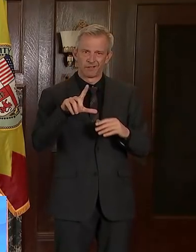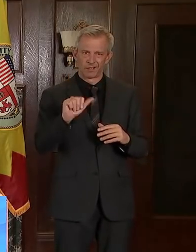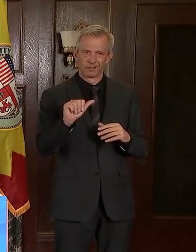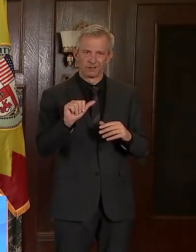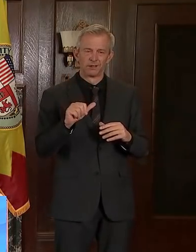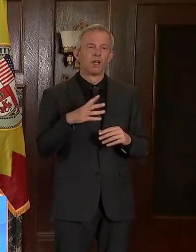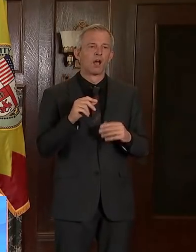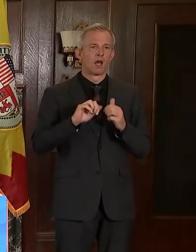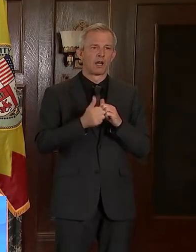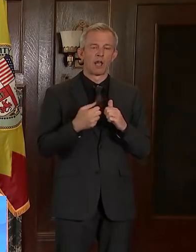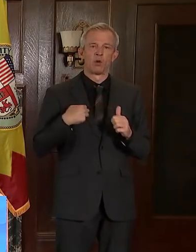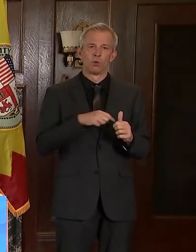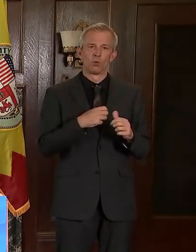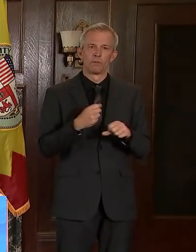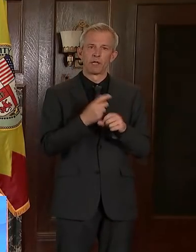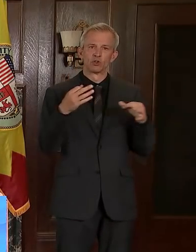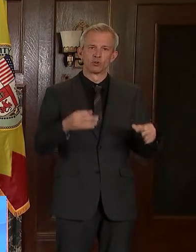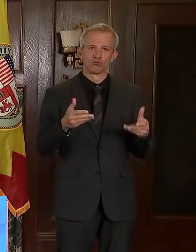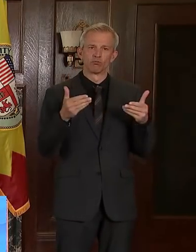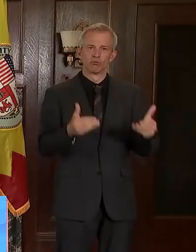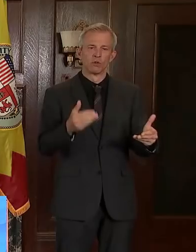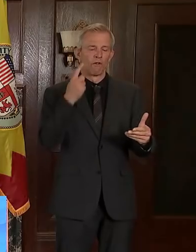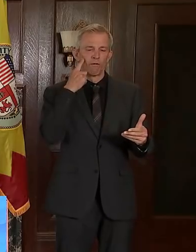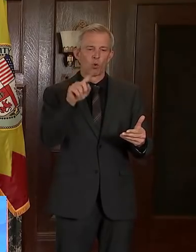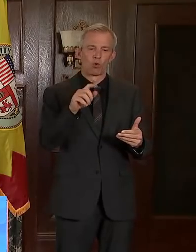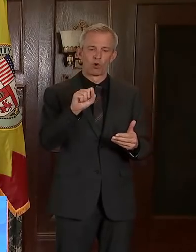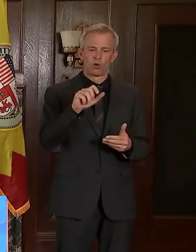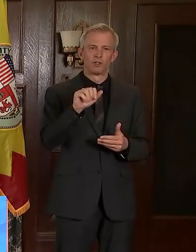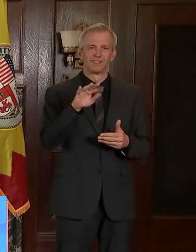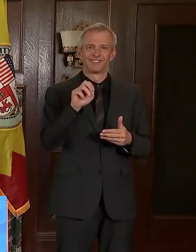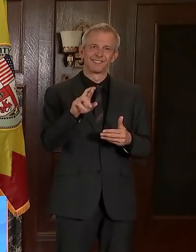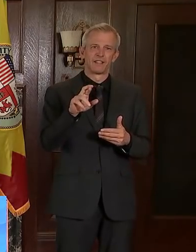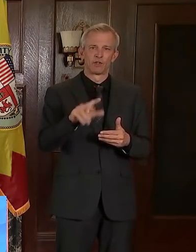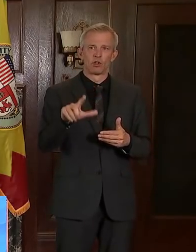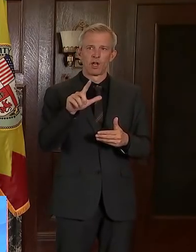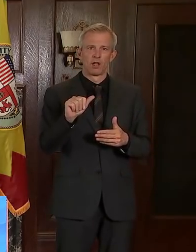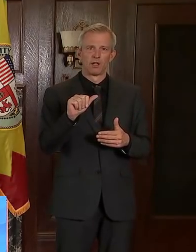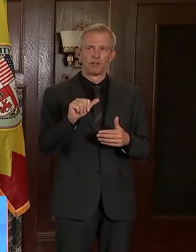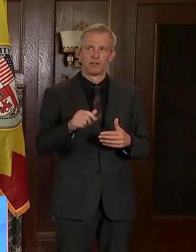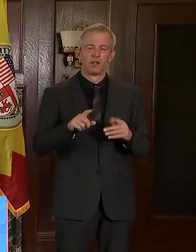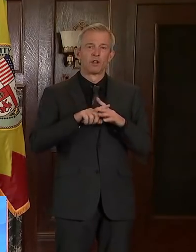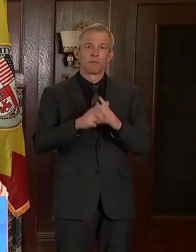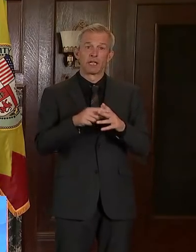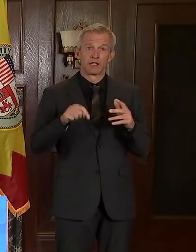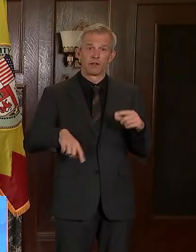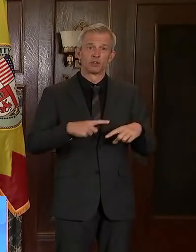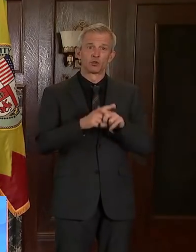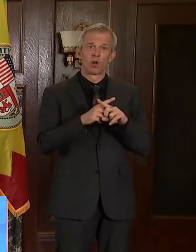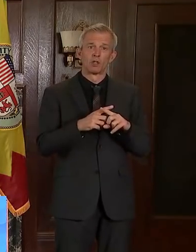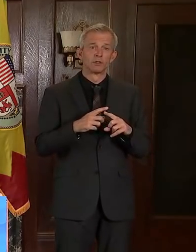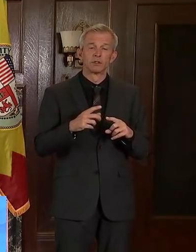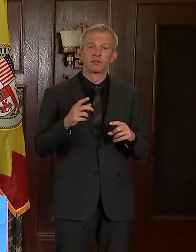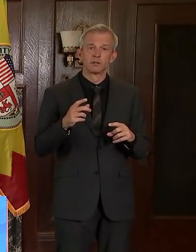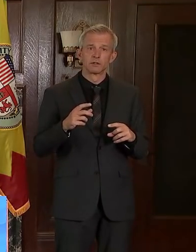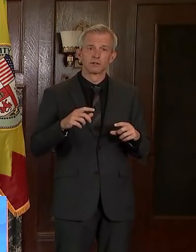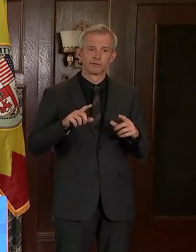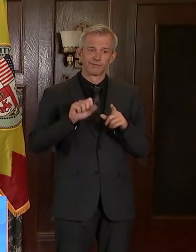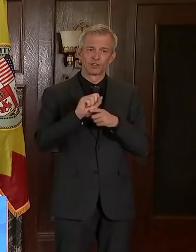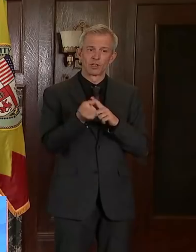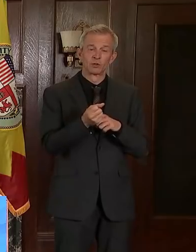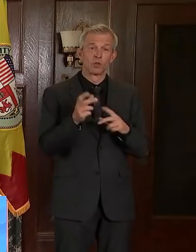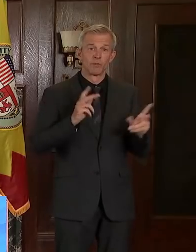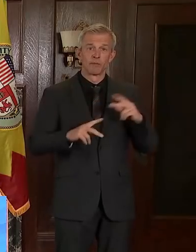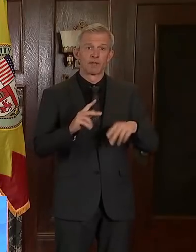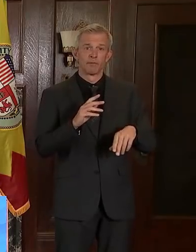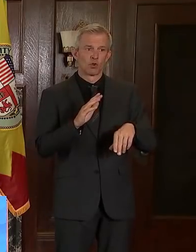towards a safer LA. In the beginning of this crisis, we were all called on to react to something we didn't know, a threat